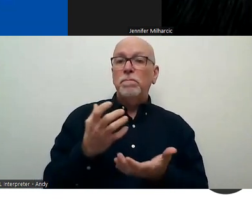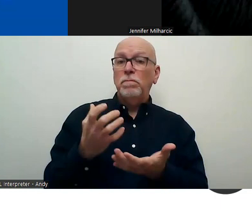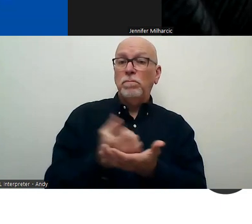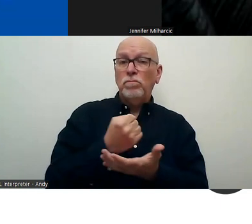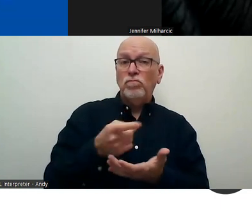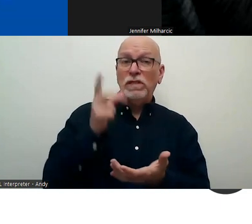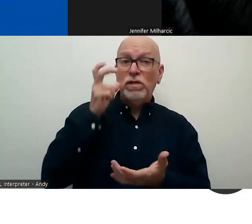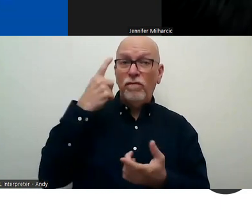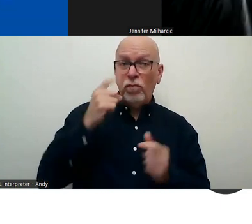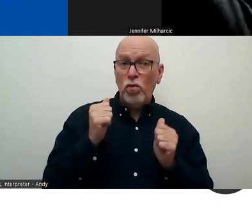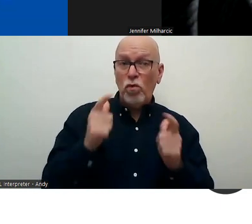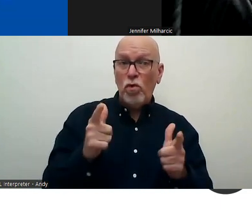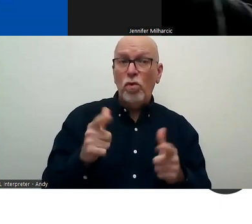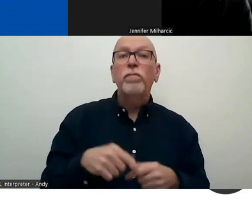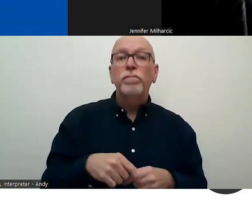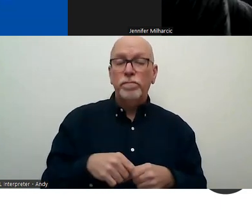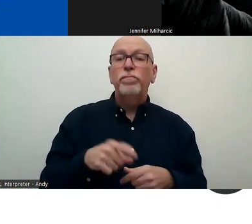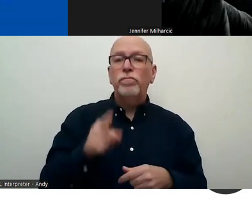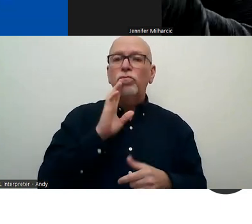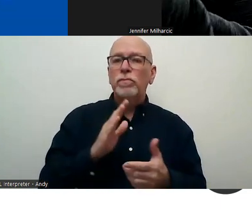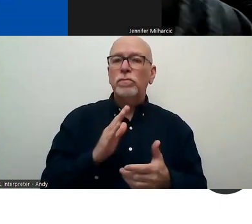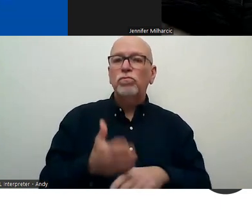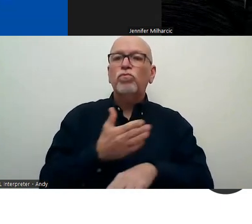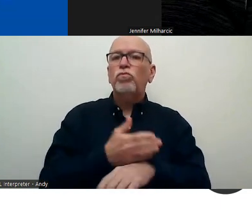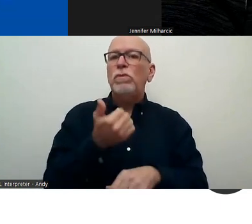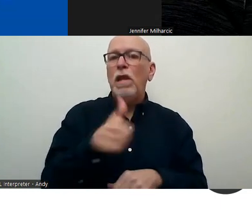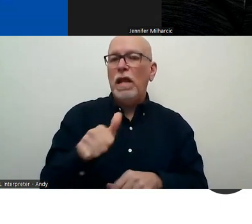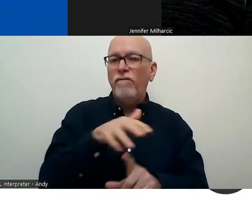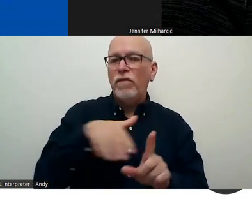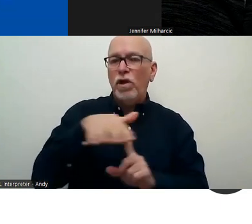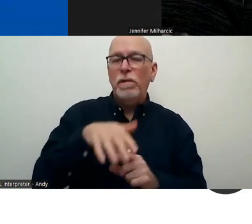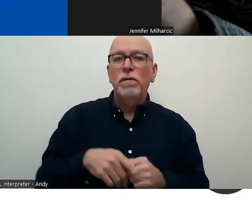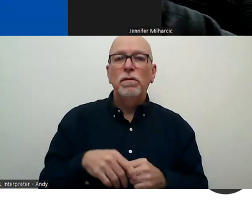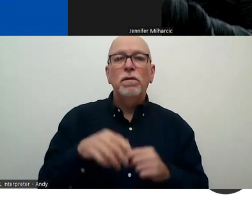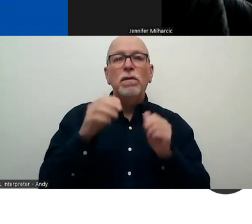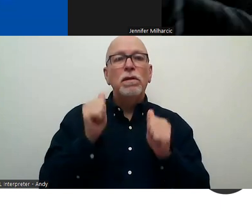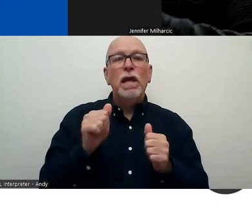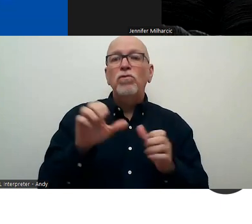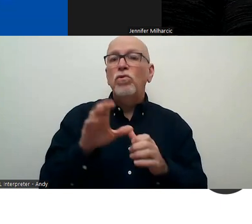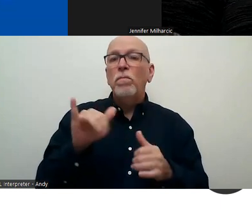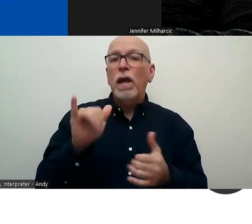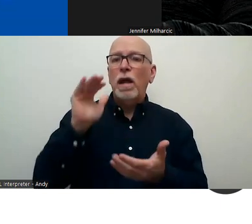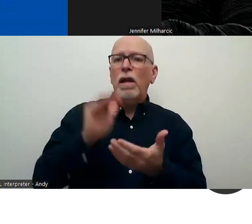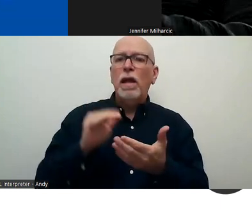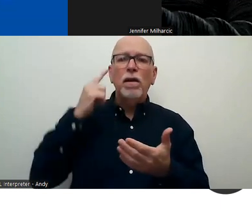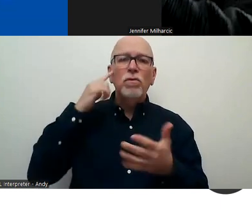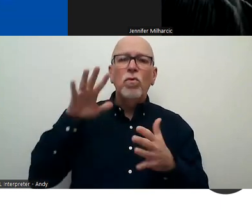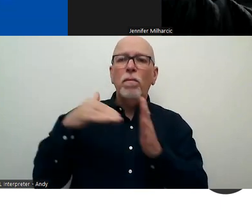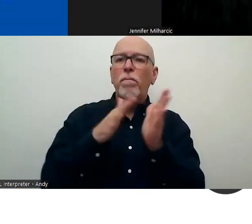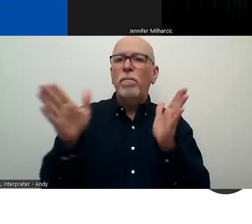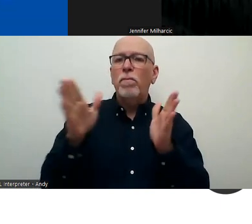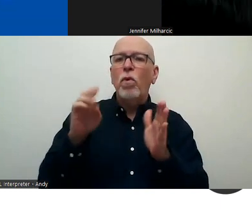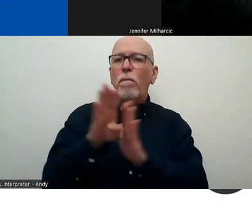for all enhances any environment this can be accompanied by reducing reverberations and background